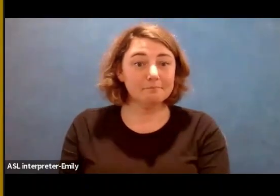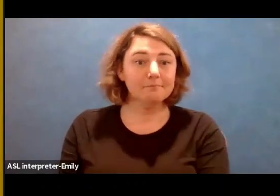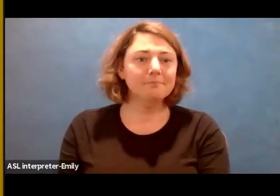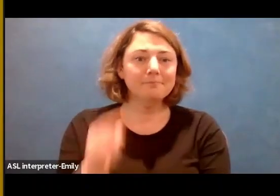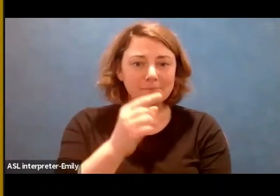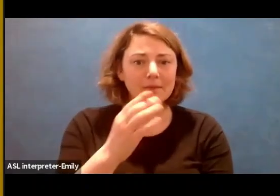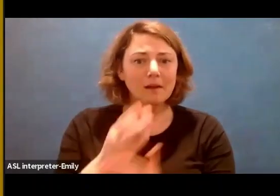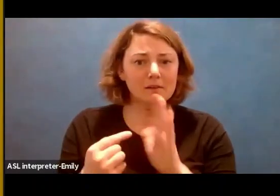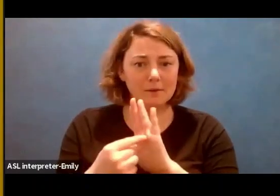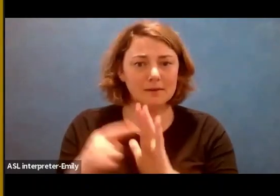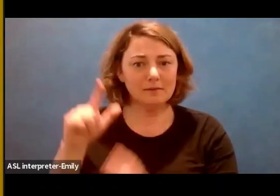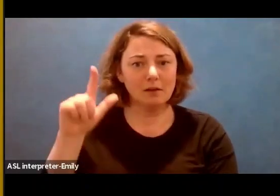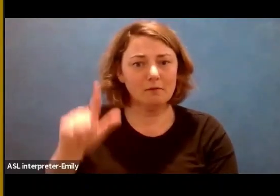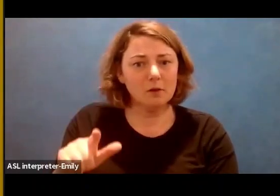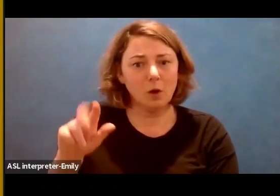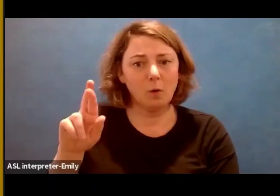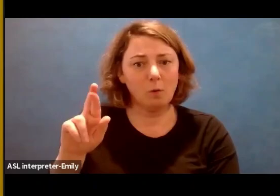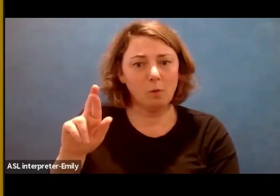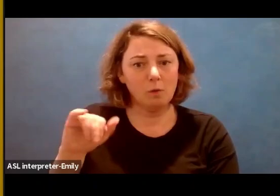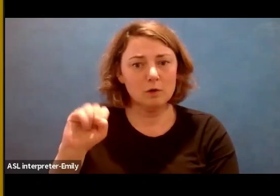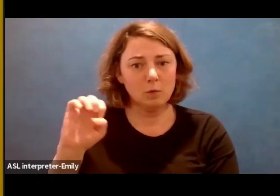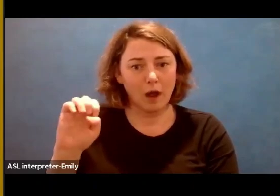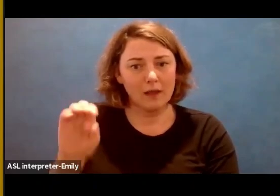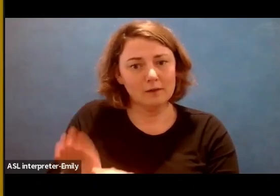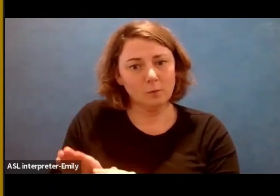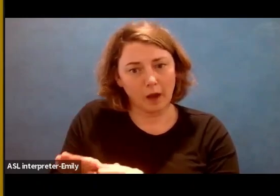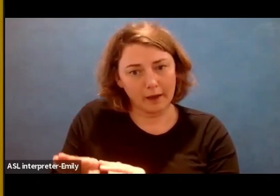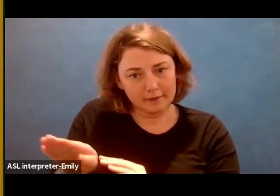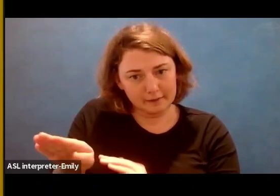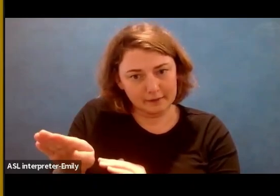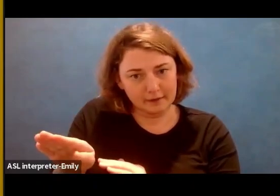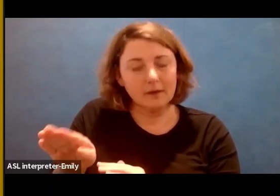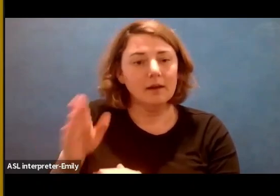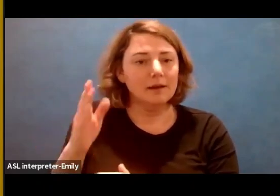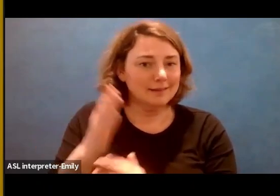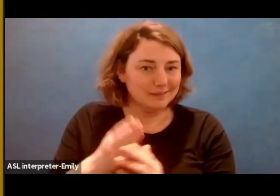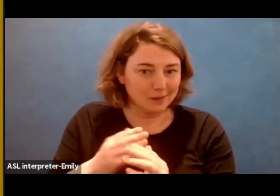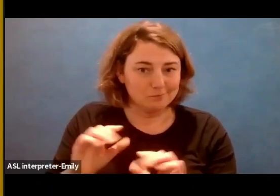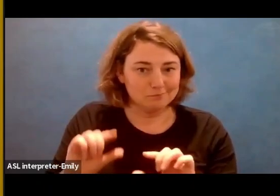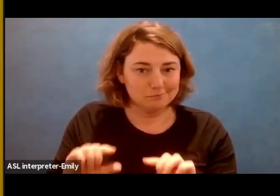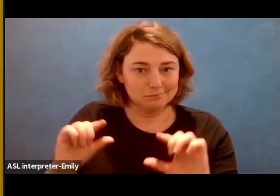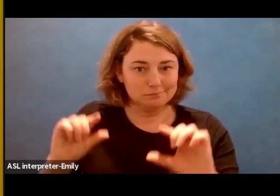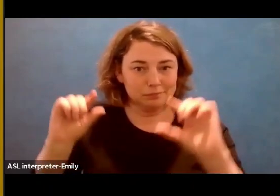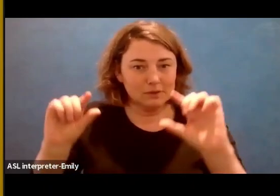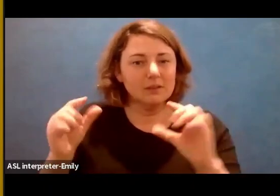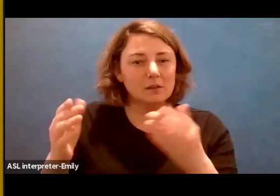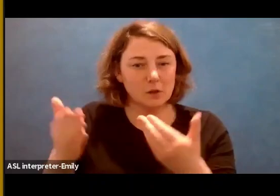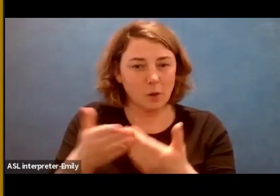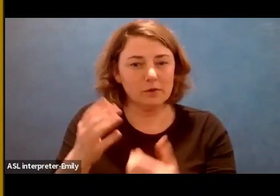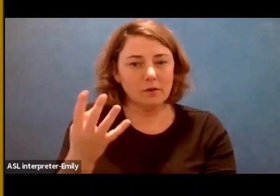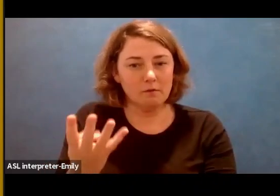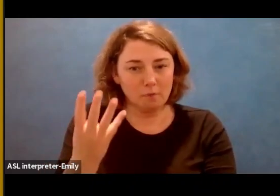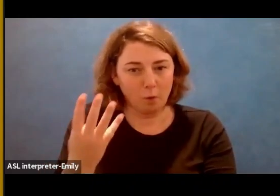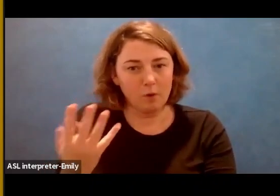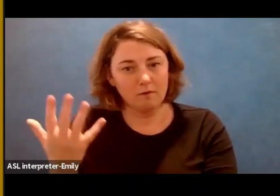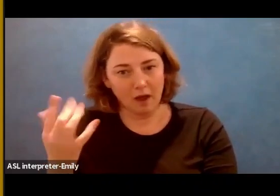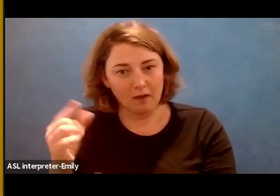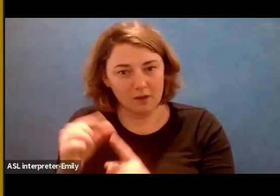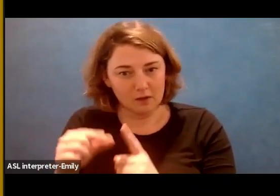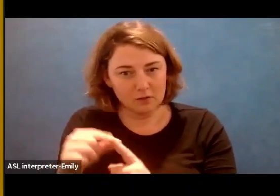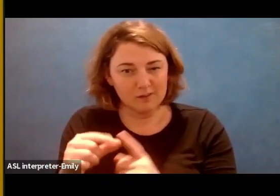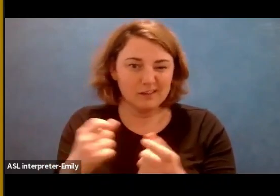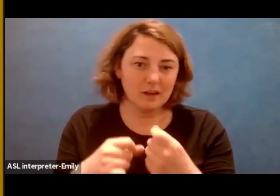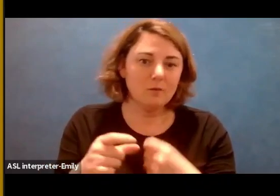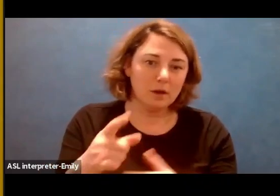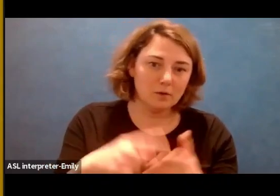Here's some examples of low-rise stairs. Of course, the tread riser on something like this is closer to 4 to 5 inches, as opposed to what you